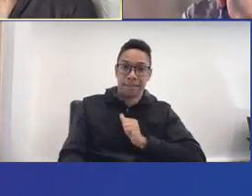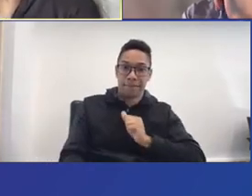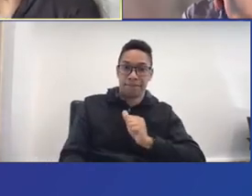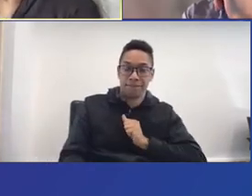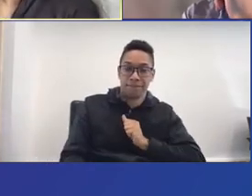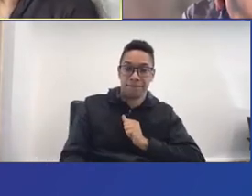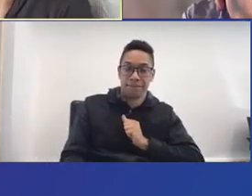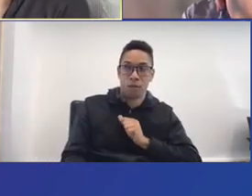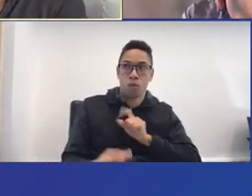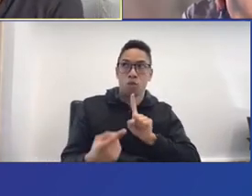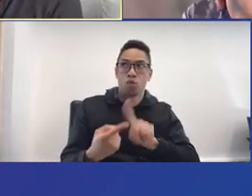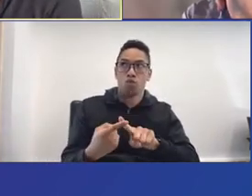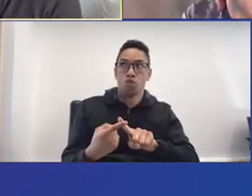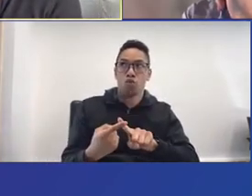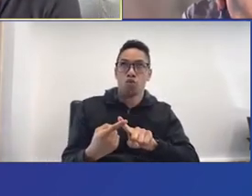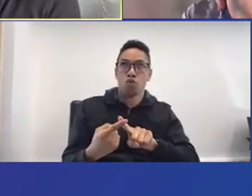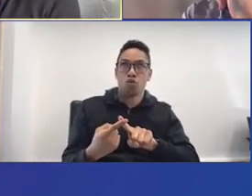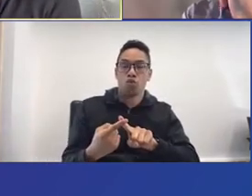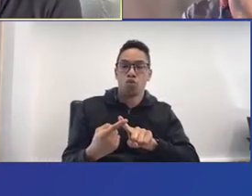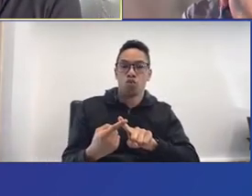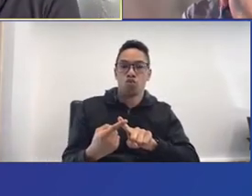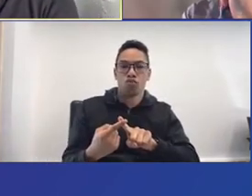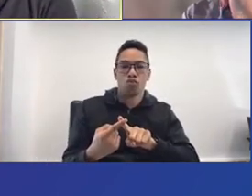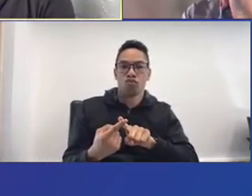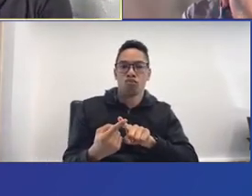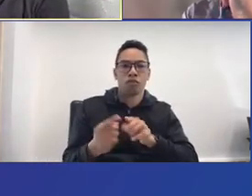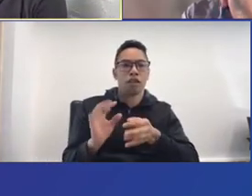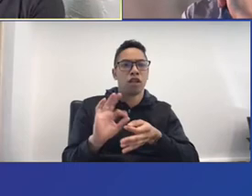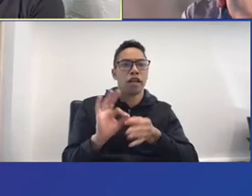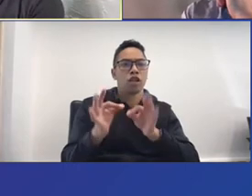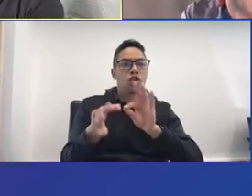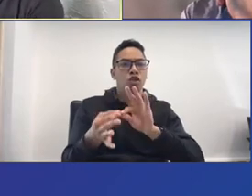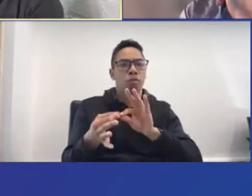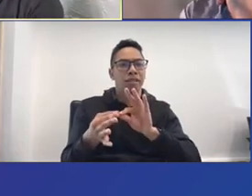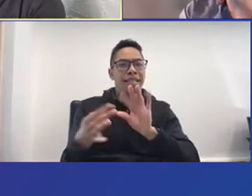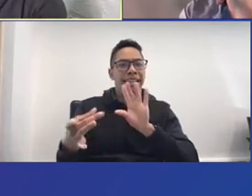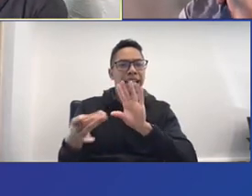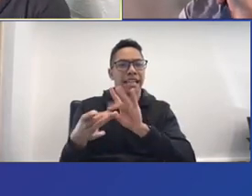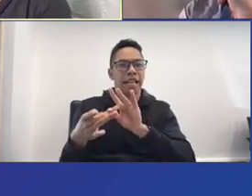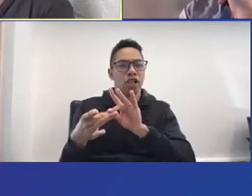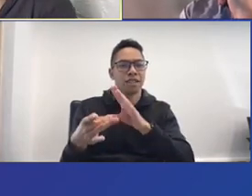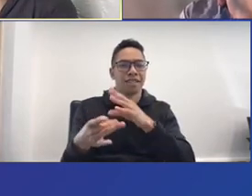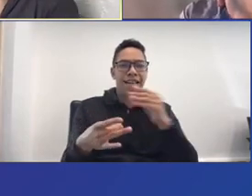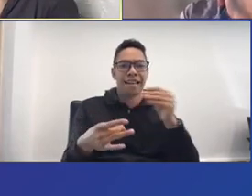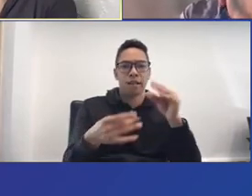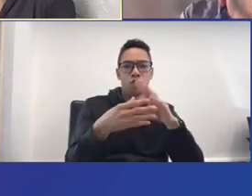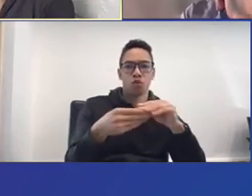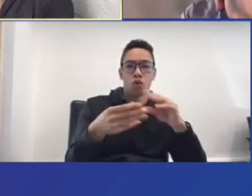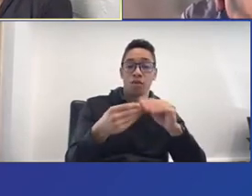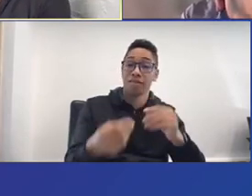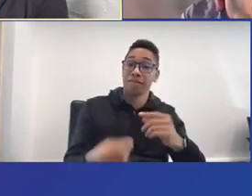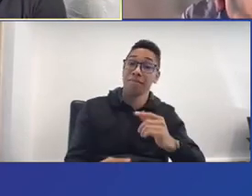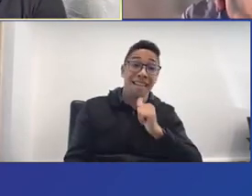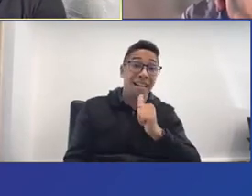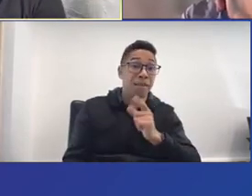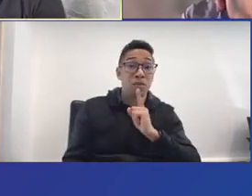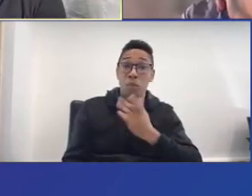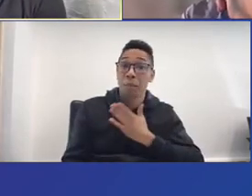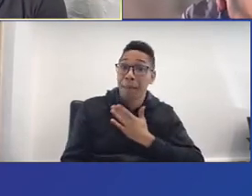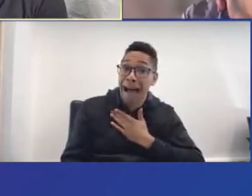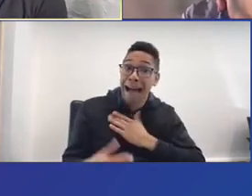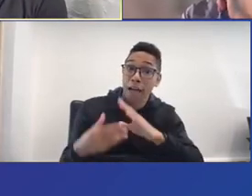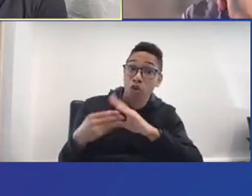to transmit connection and story. And I am not sure that the stories that I interpret and transmit